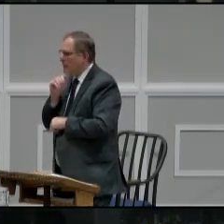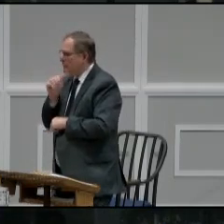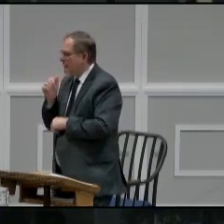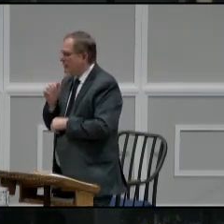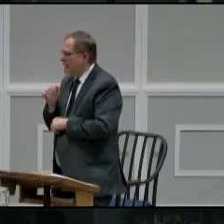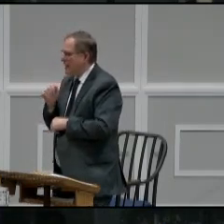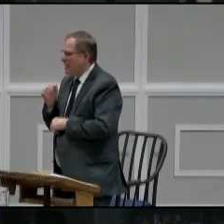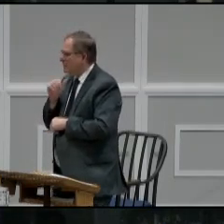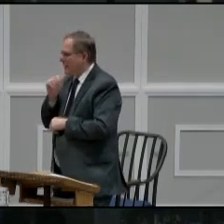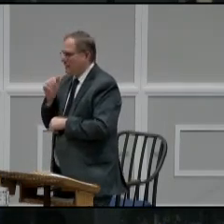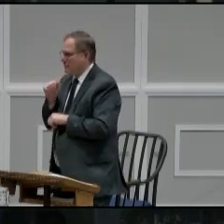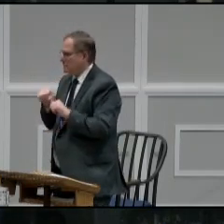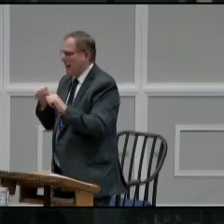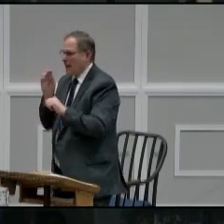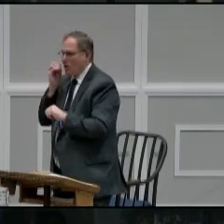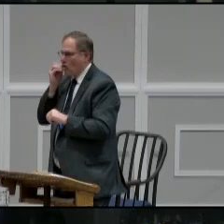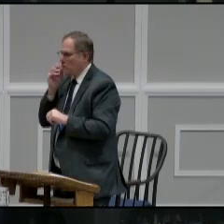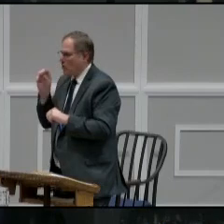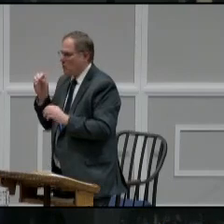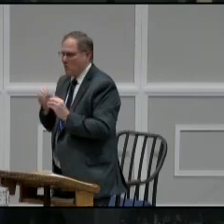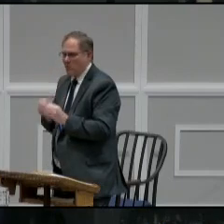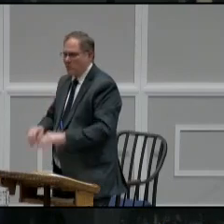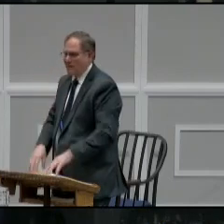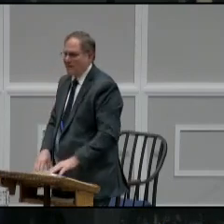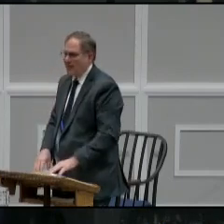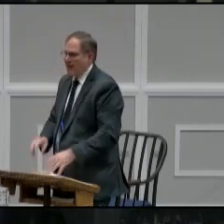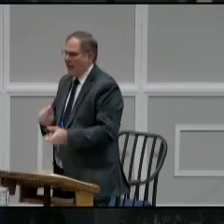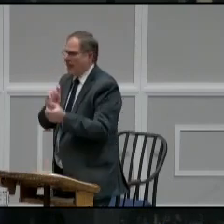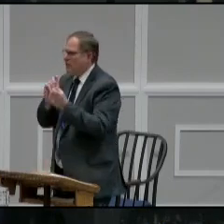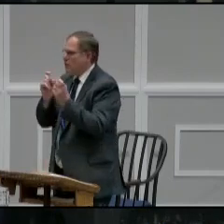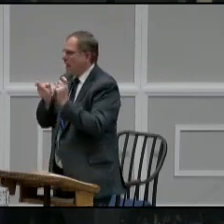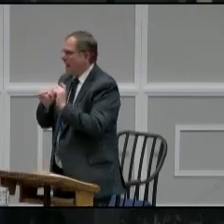This stay-at-home dad thing is not for me.